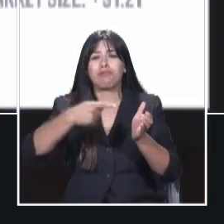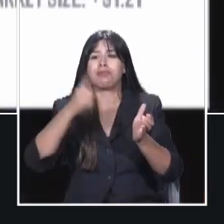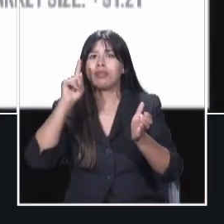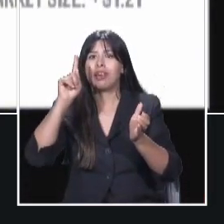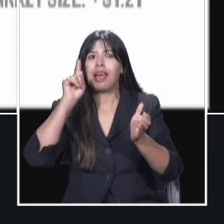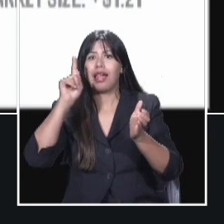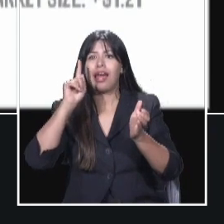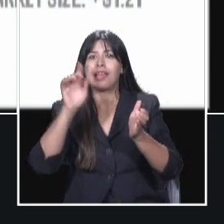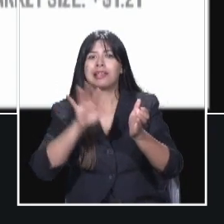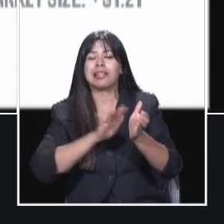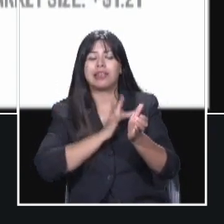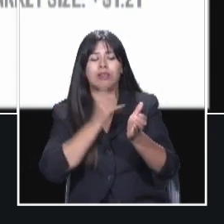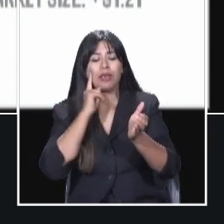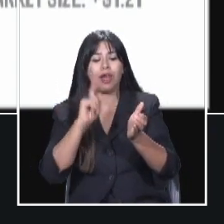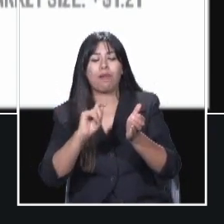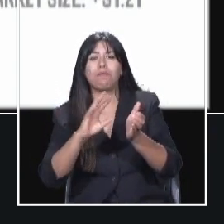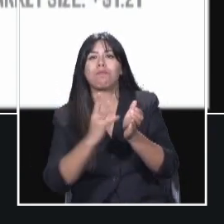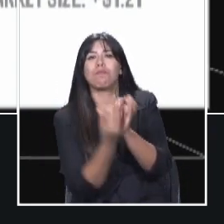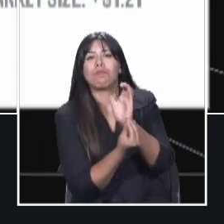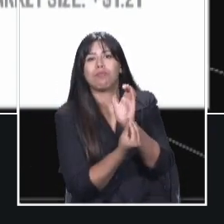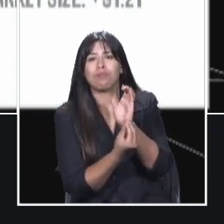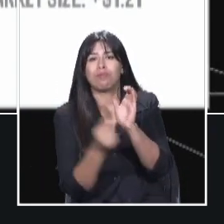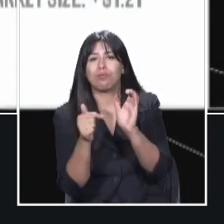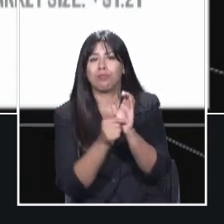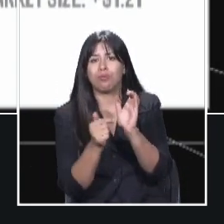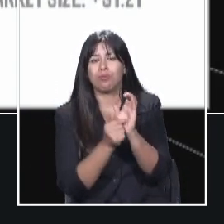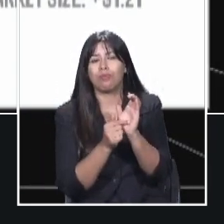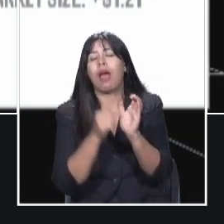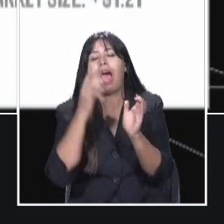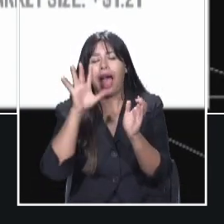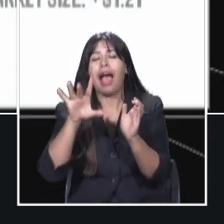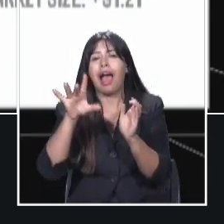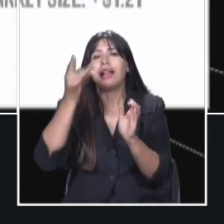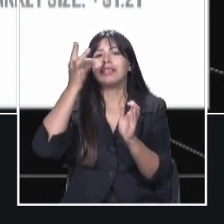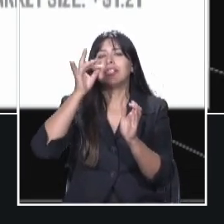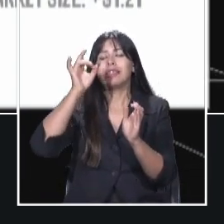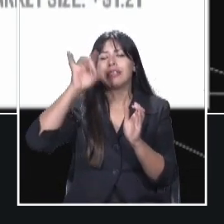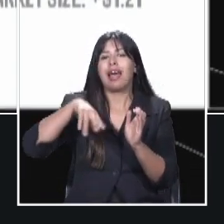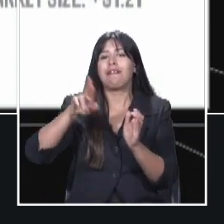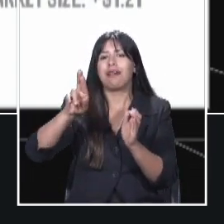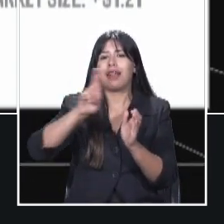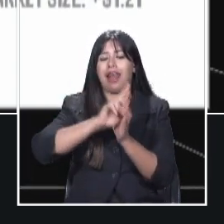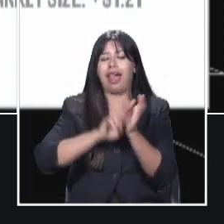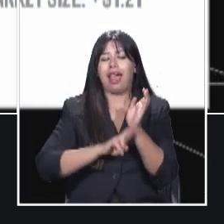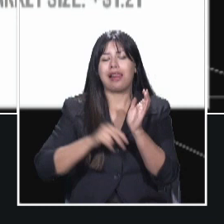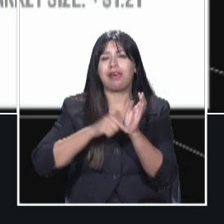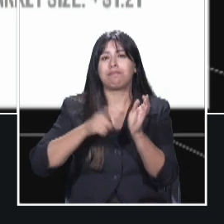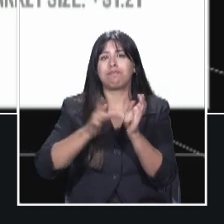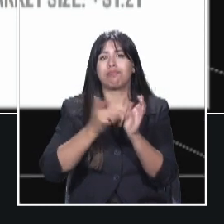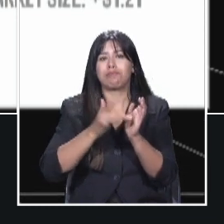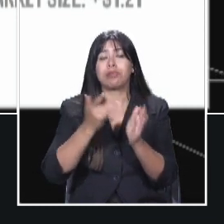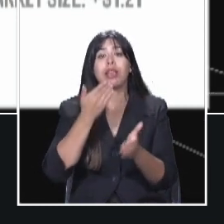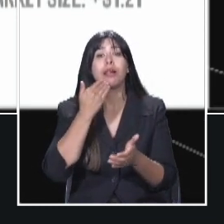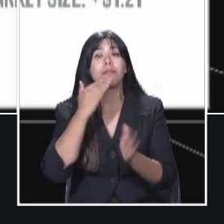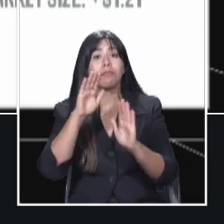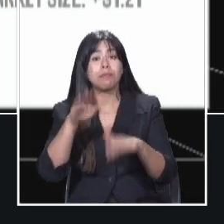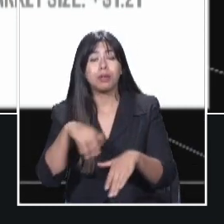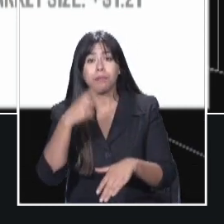Vision, we have digitized. We have the cameras and we have the screens you can see in front of me.